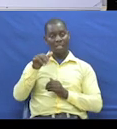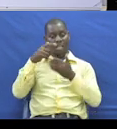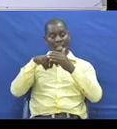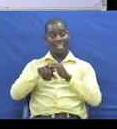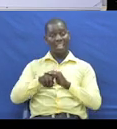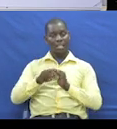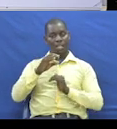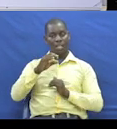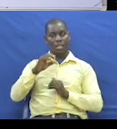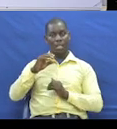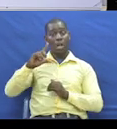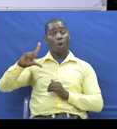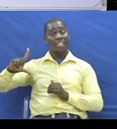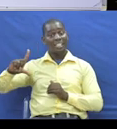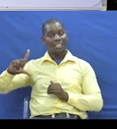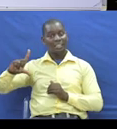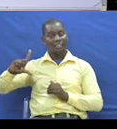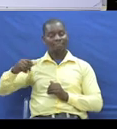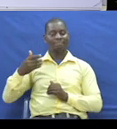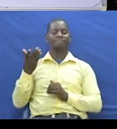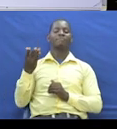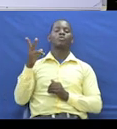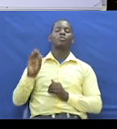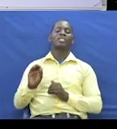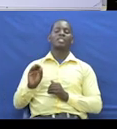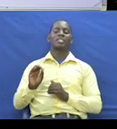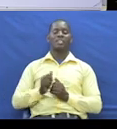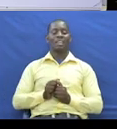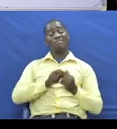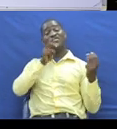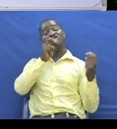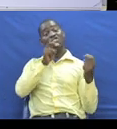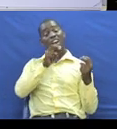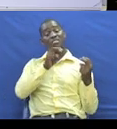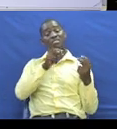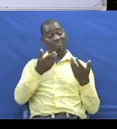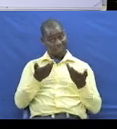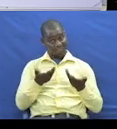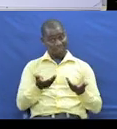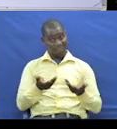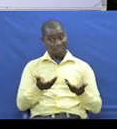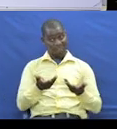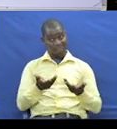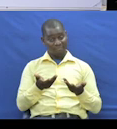chlorine, is 20. But for the charge of it, if we want to find the